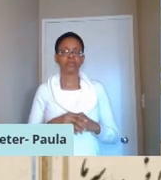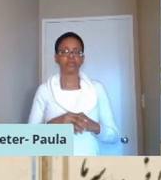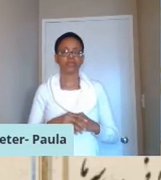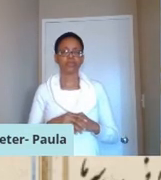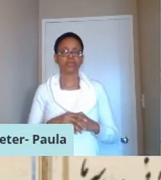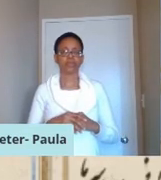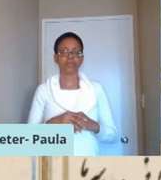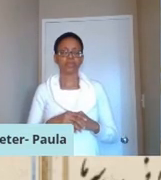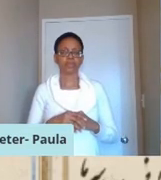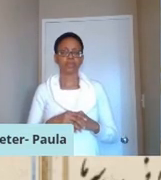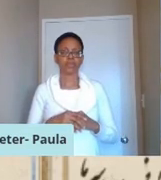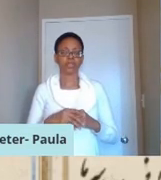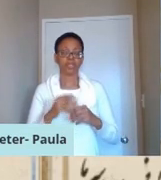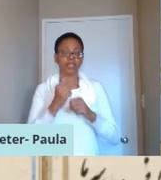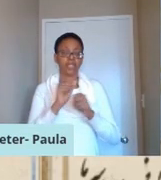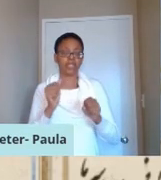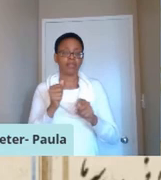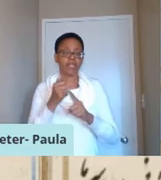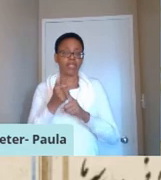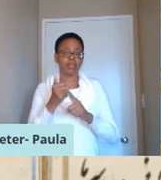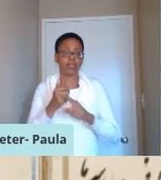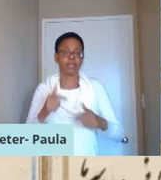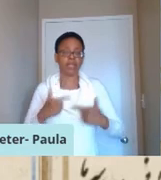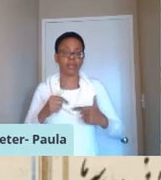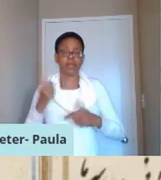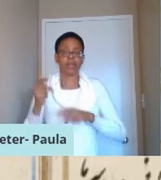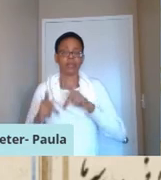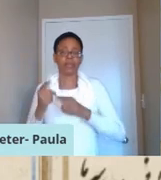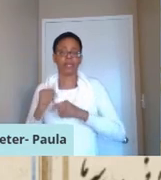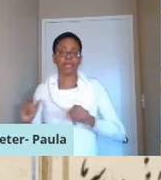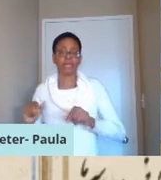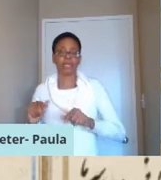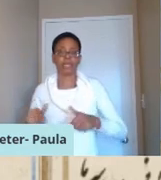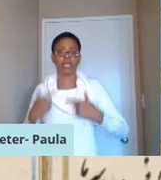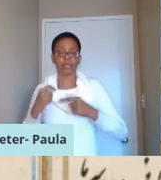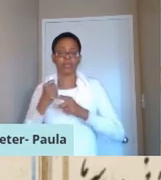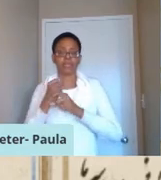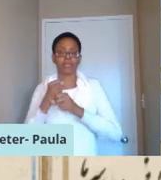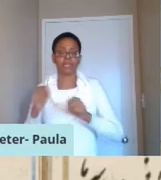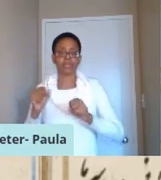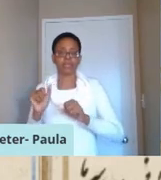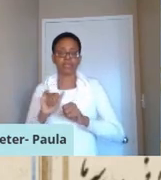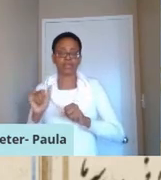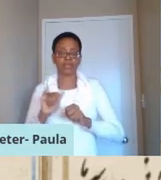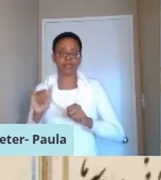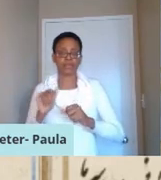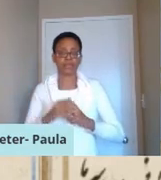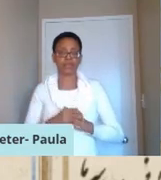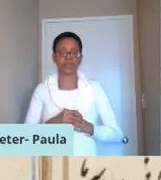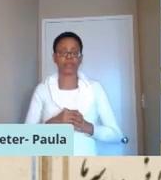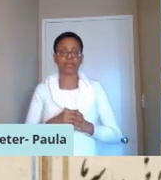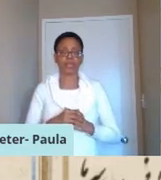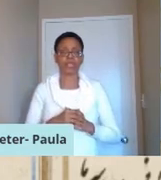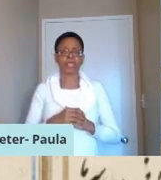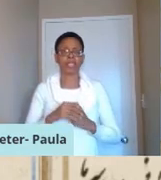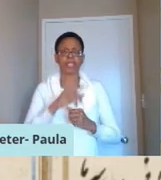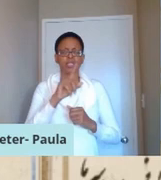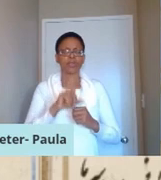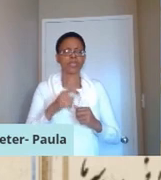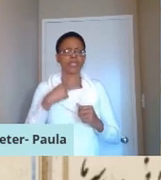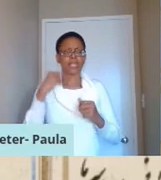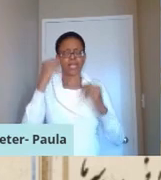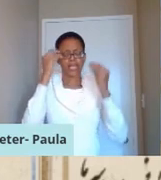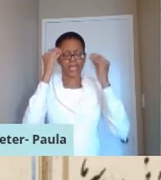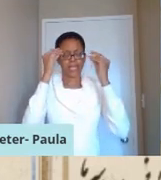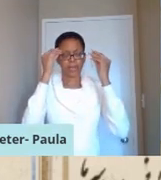of themselves and other people? When I ponder on these questions, I'm not